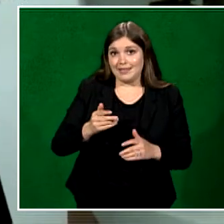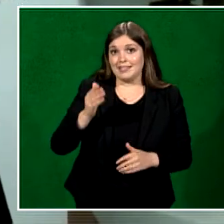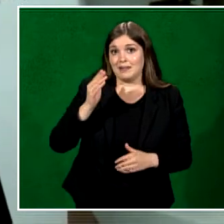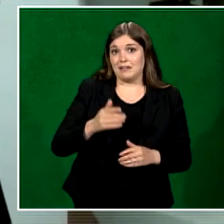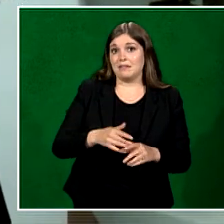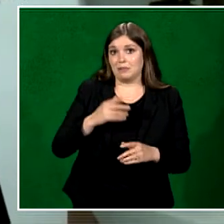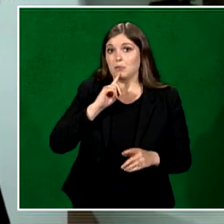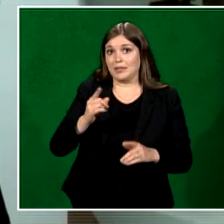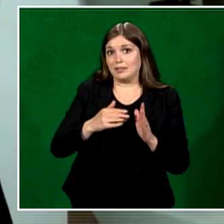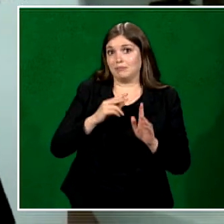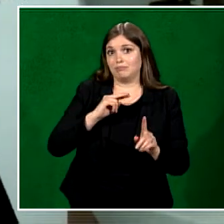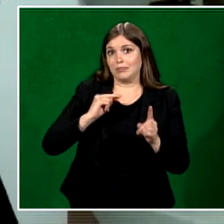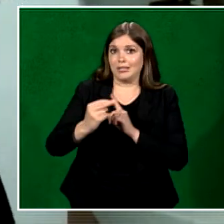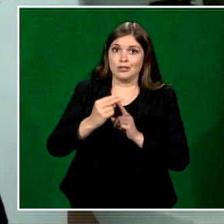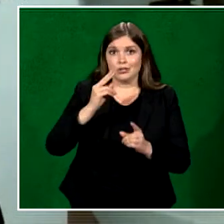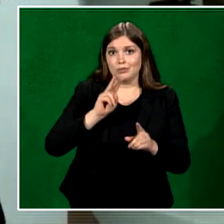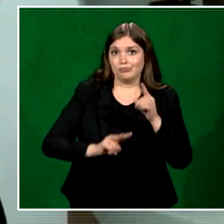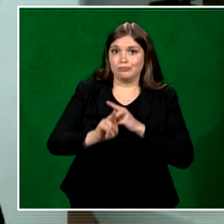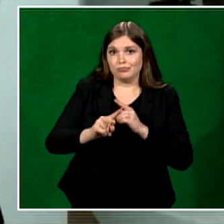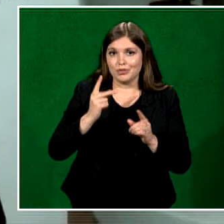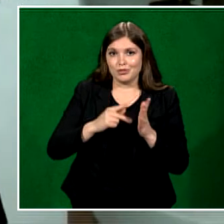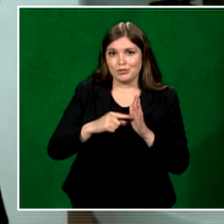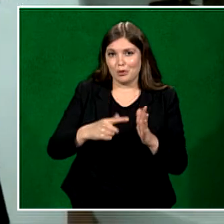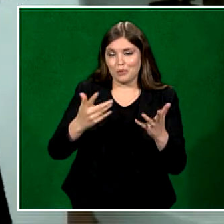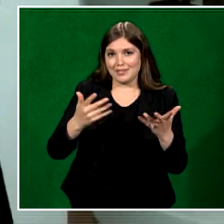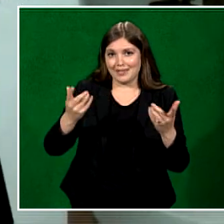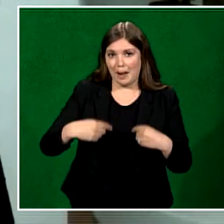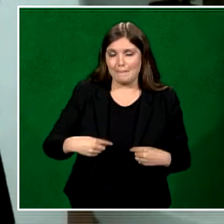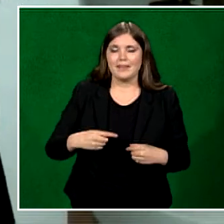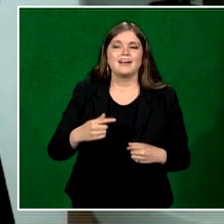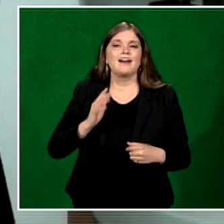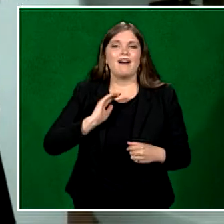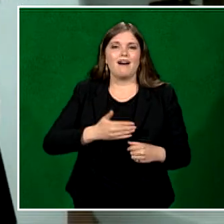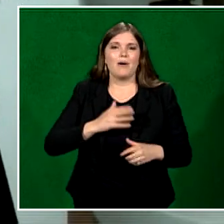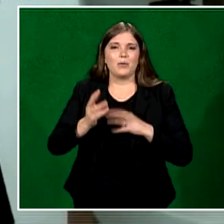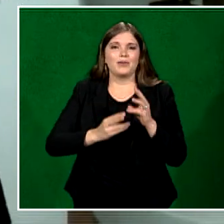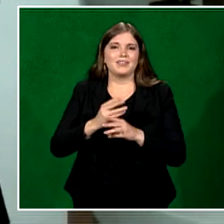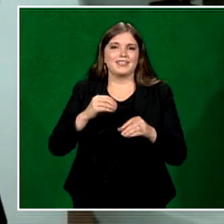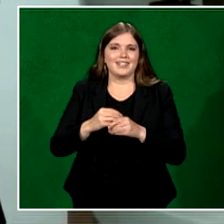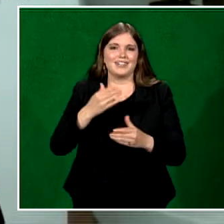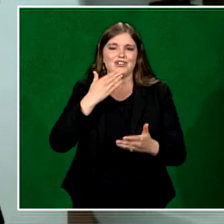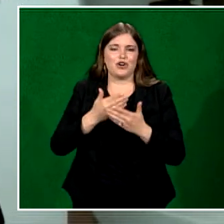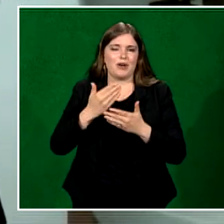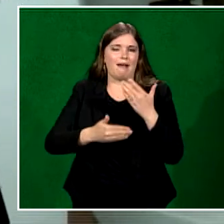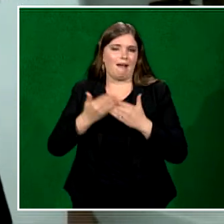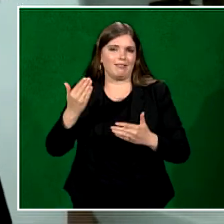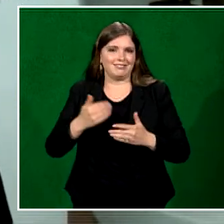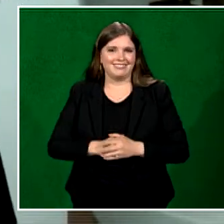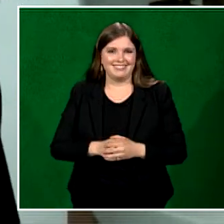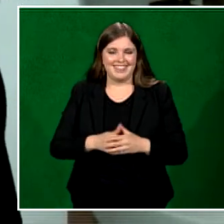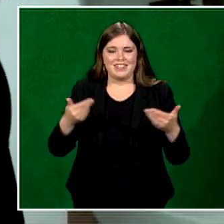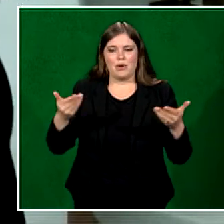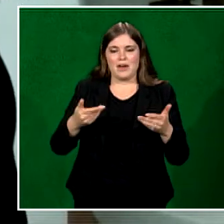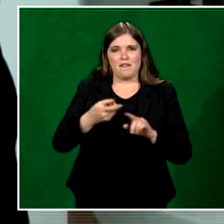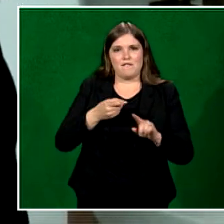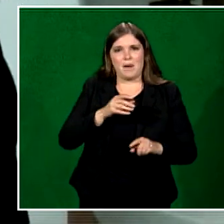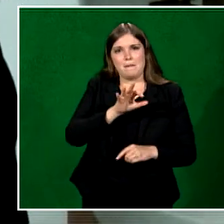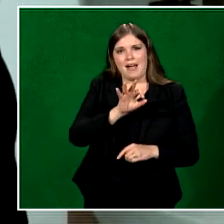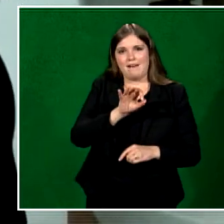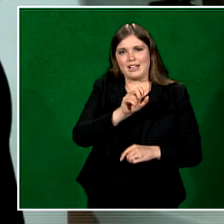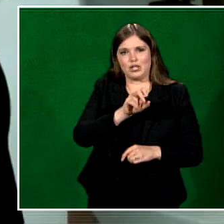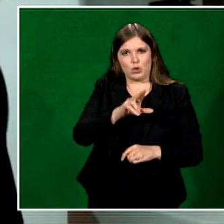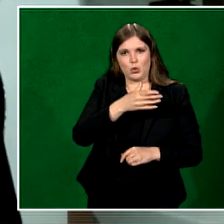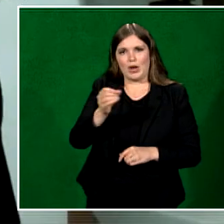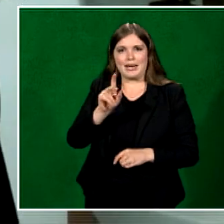hands. On behalf of everyone here at Kendall College of Art and Design of Ferris State University, I'd like to thank all of our Wege